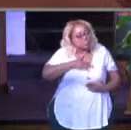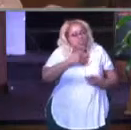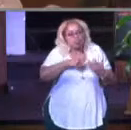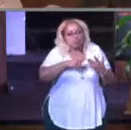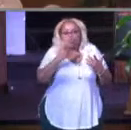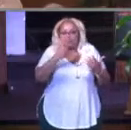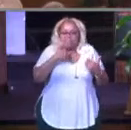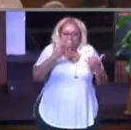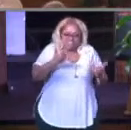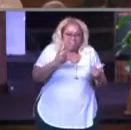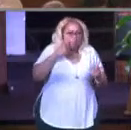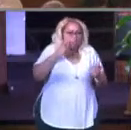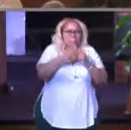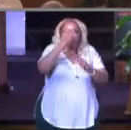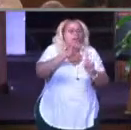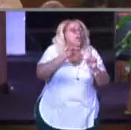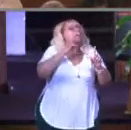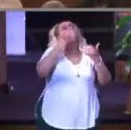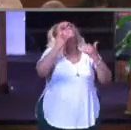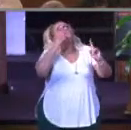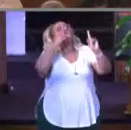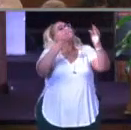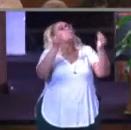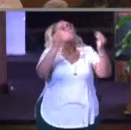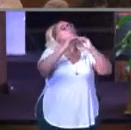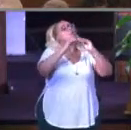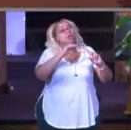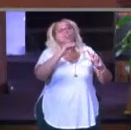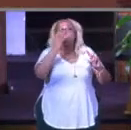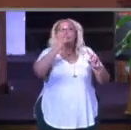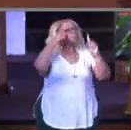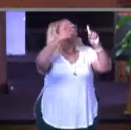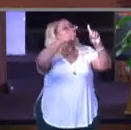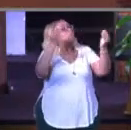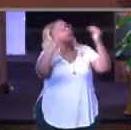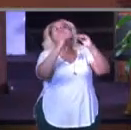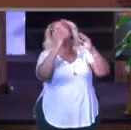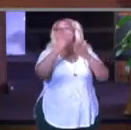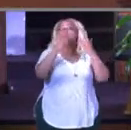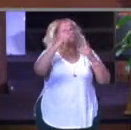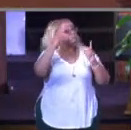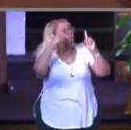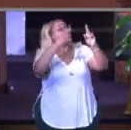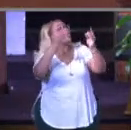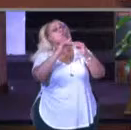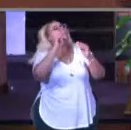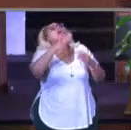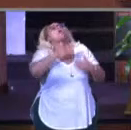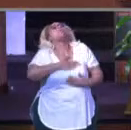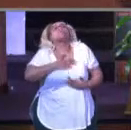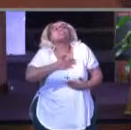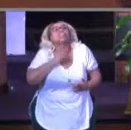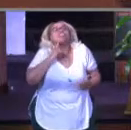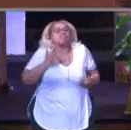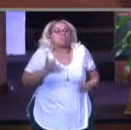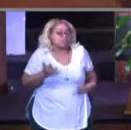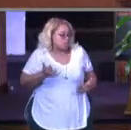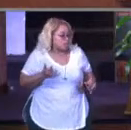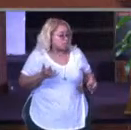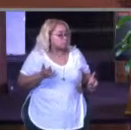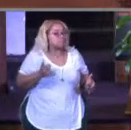Appreciate where you are in God and still strive for more. Because you can strive for more, because there's some people who strive for more and they don't appreciate where they are.